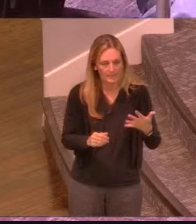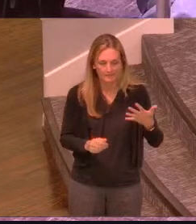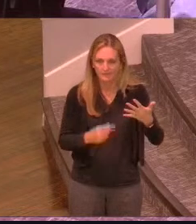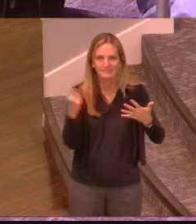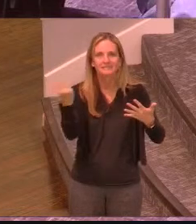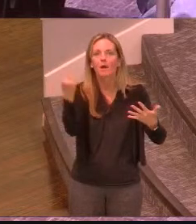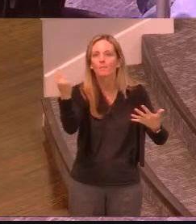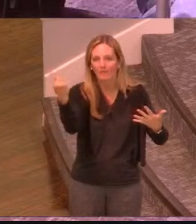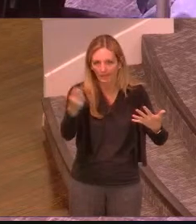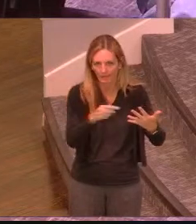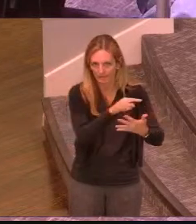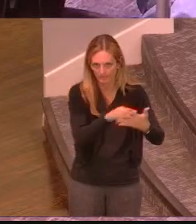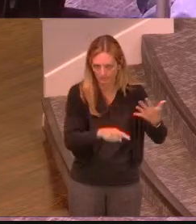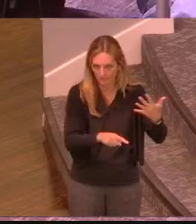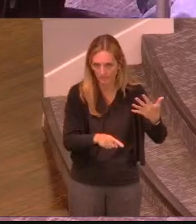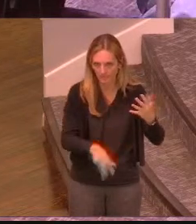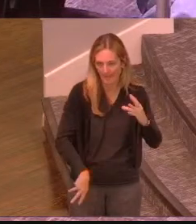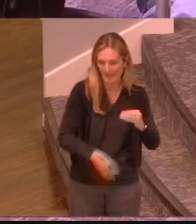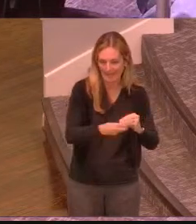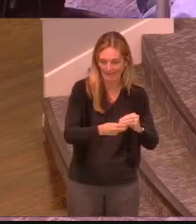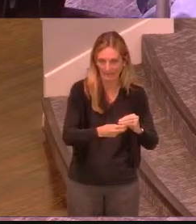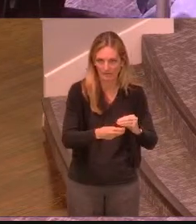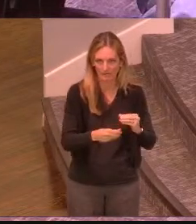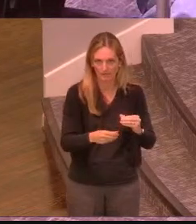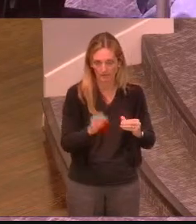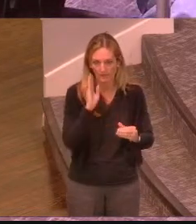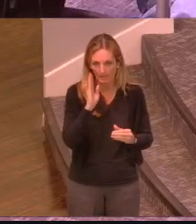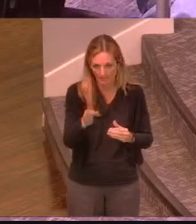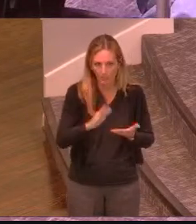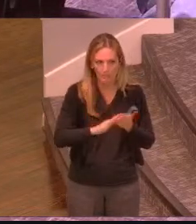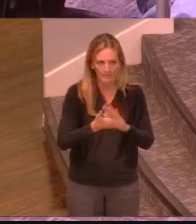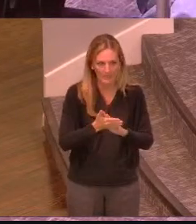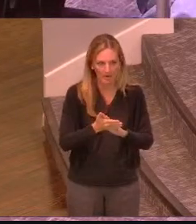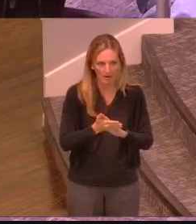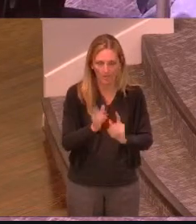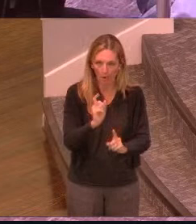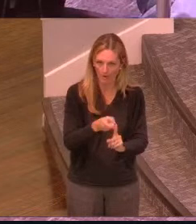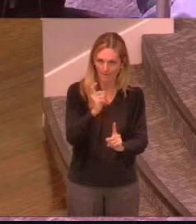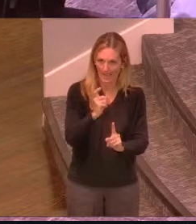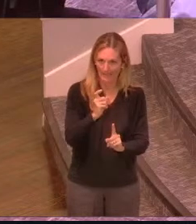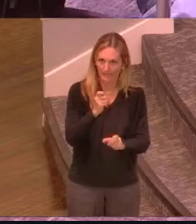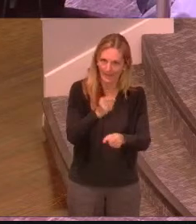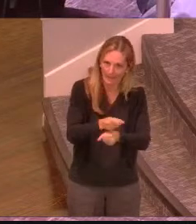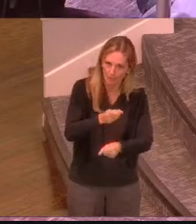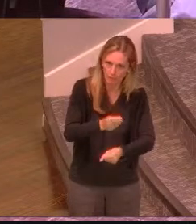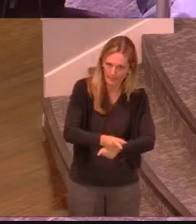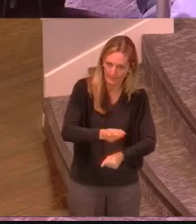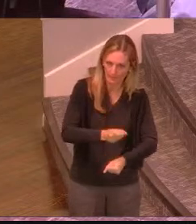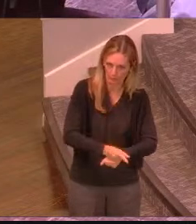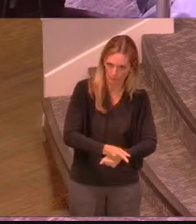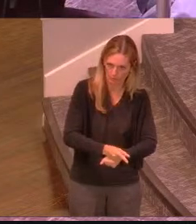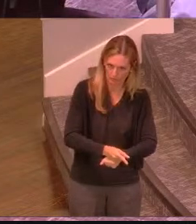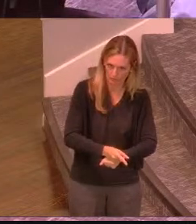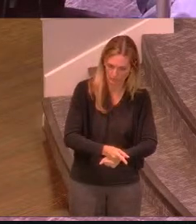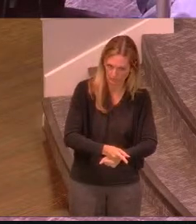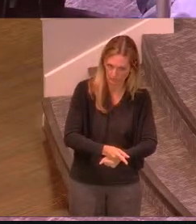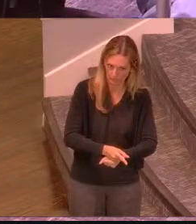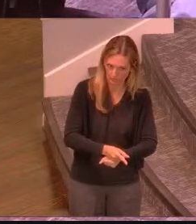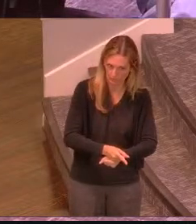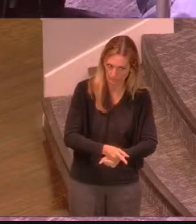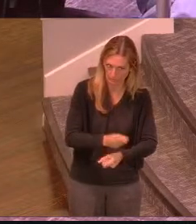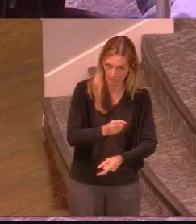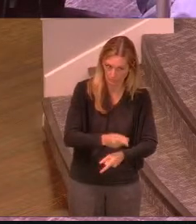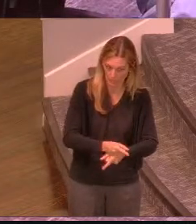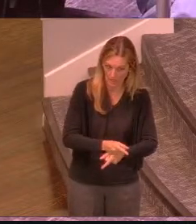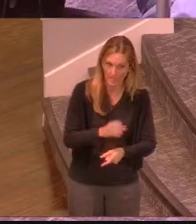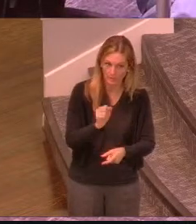that it would become automatic year after year and not simply so